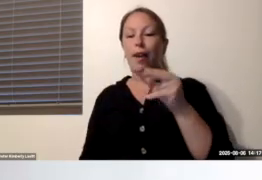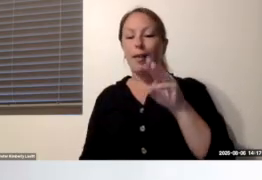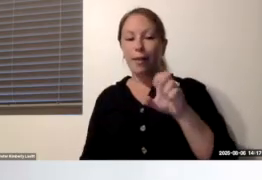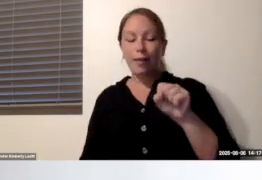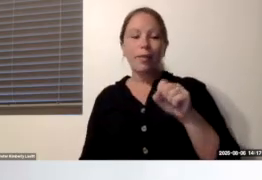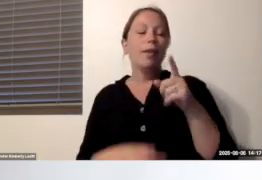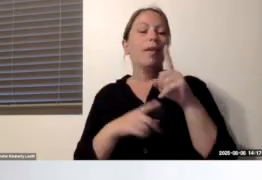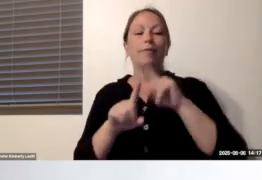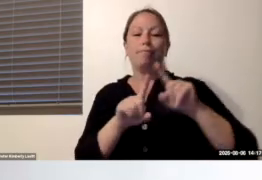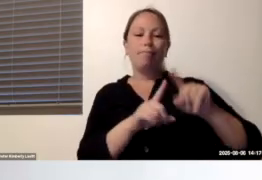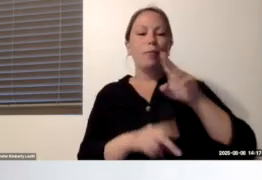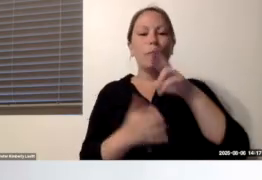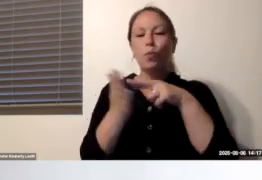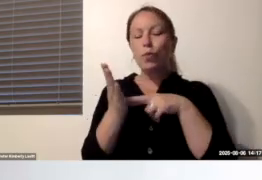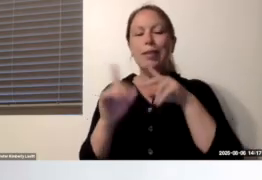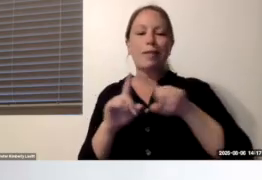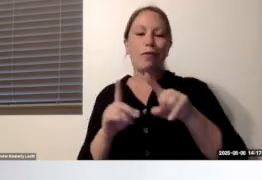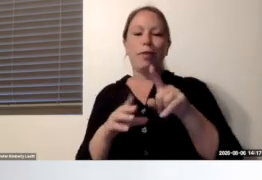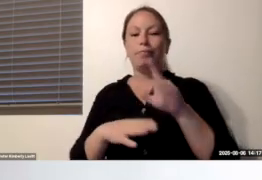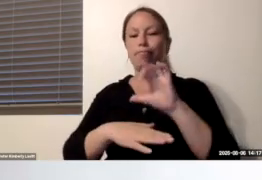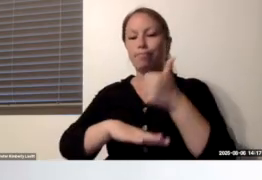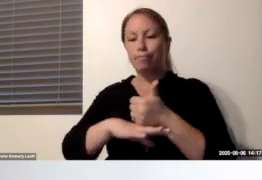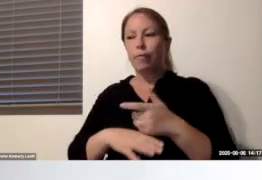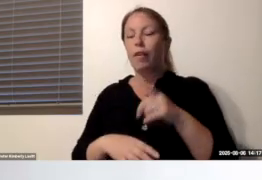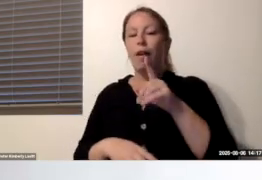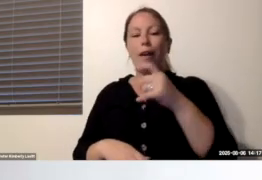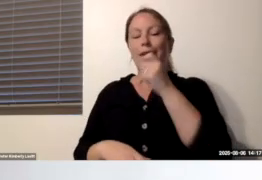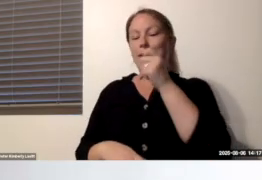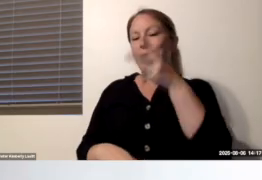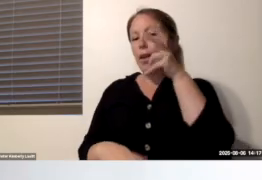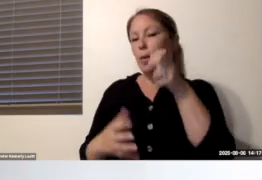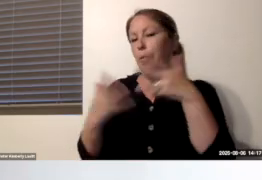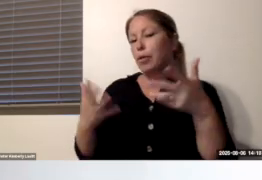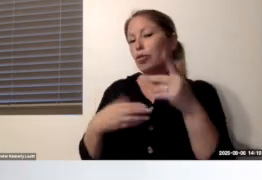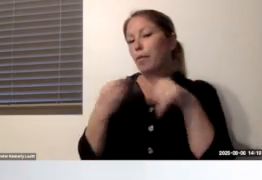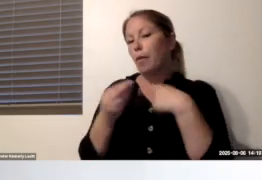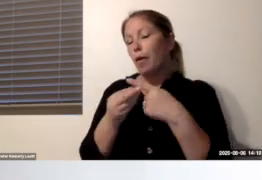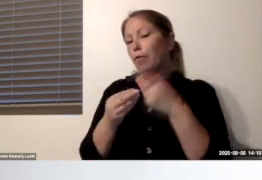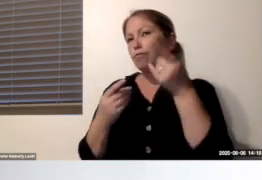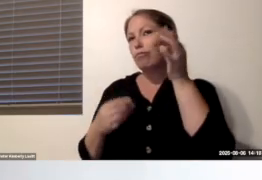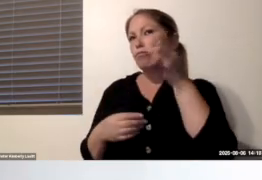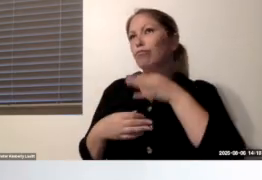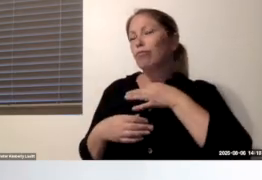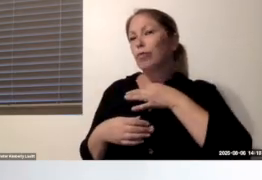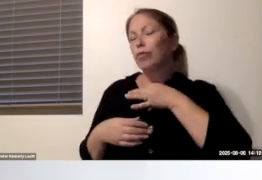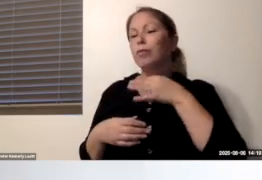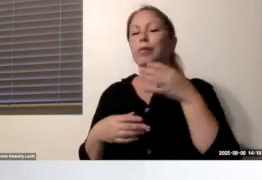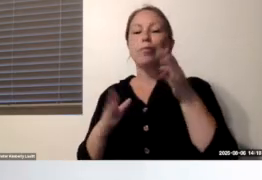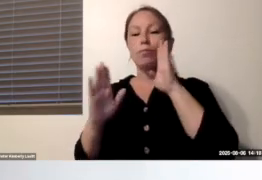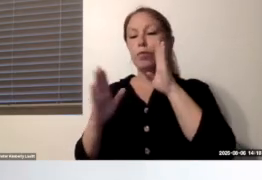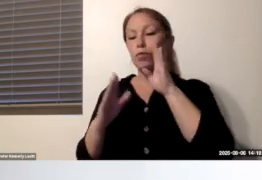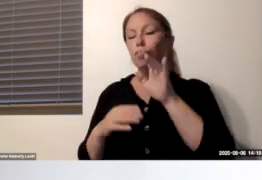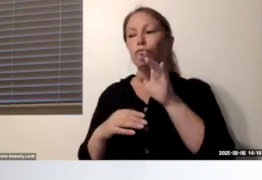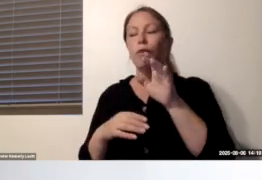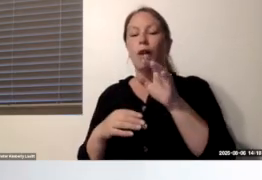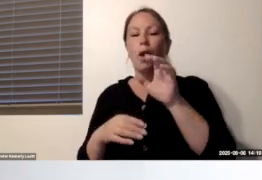and criteria eligibility. But one thing I realized I didn't hear much about, and I'm curious if there's attention being paid to it, is process